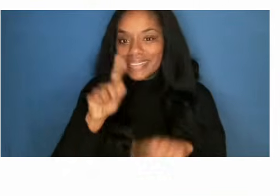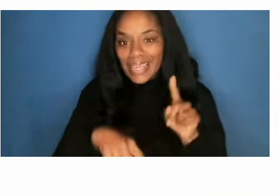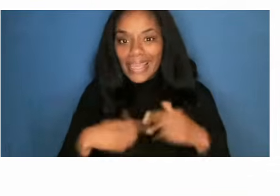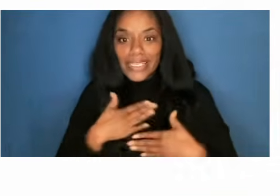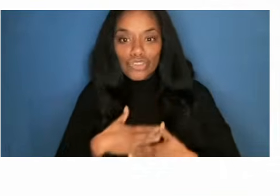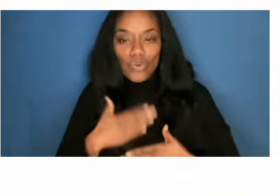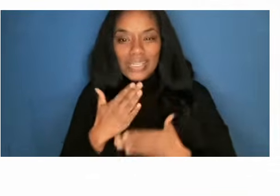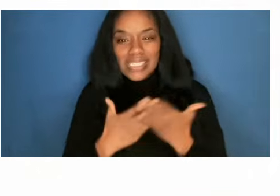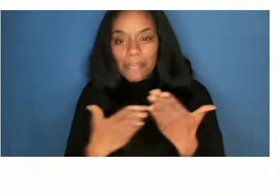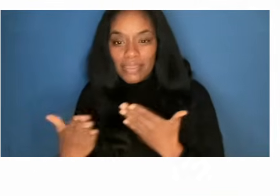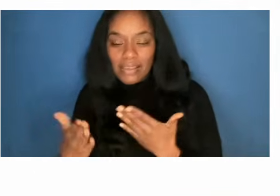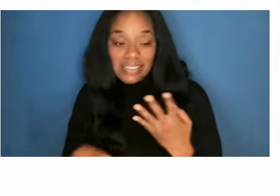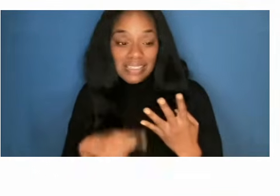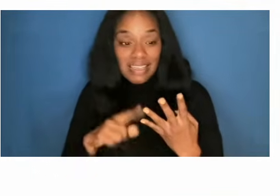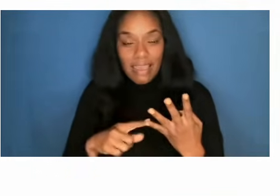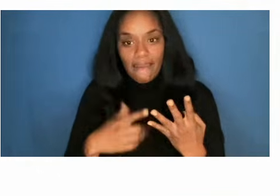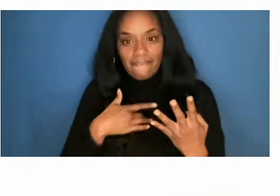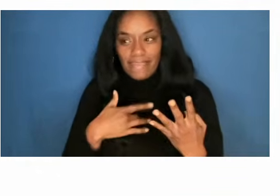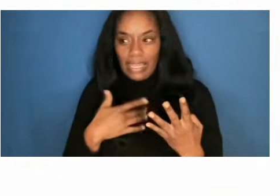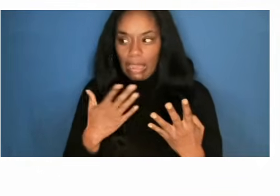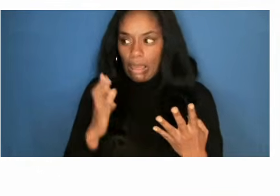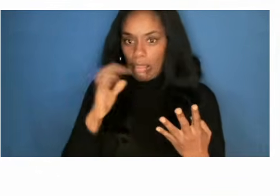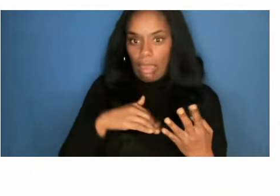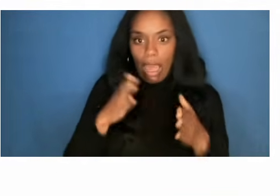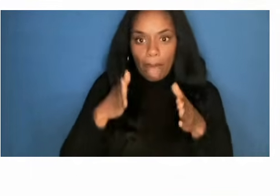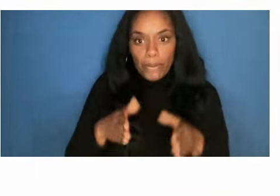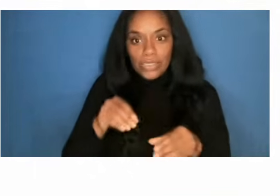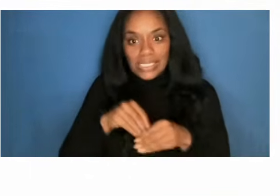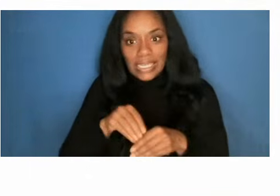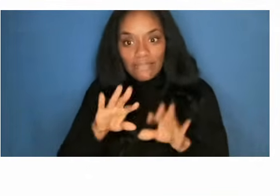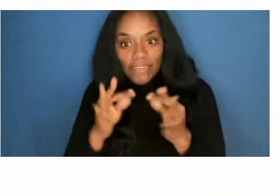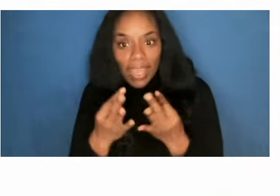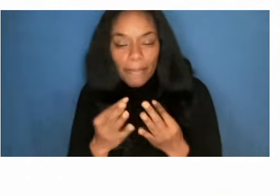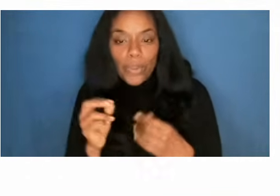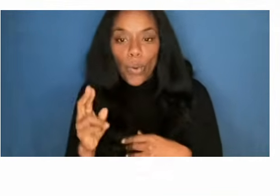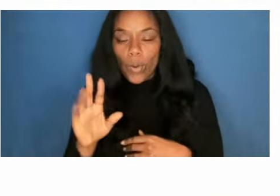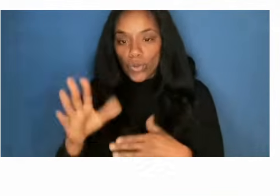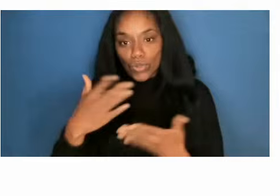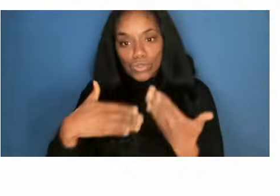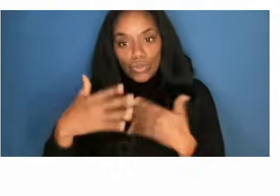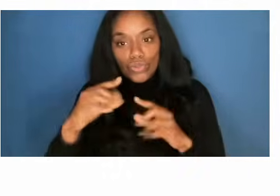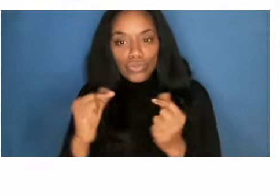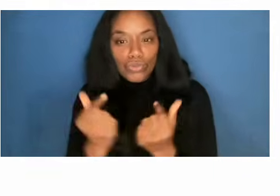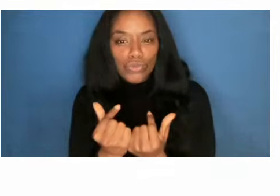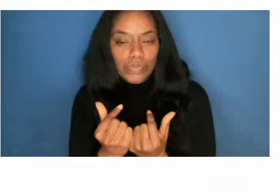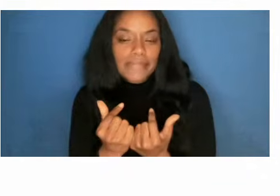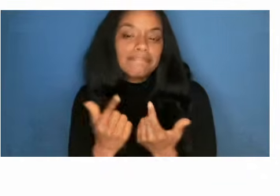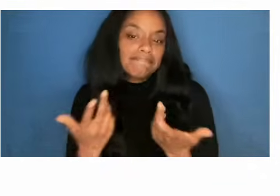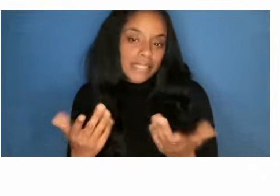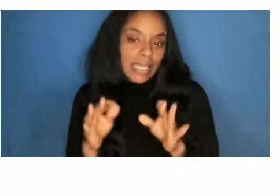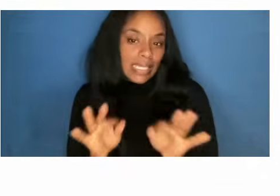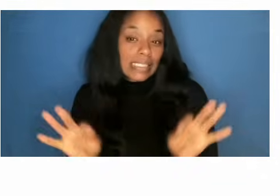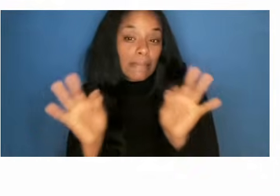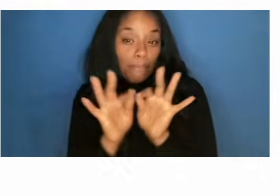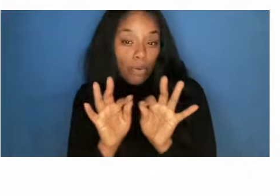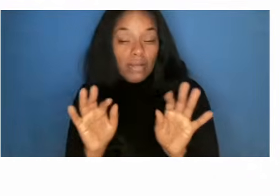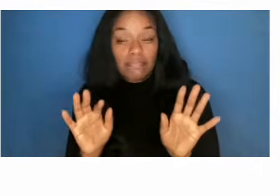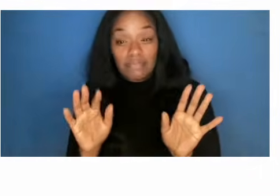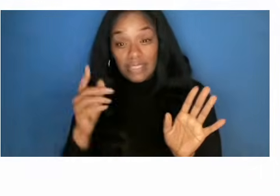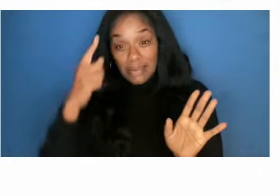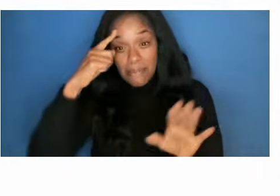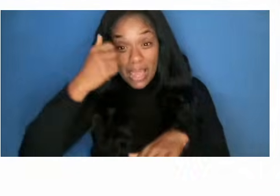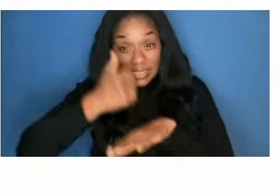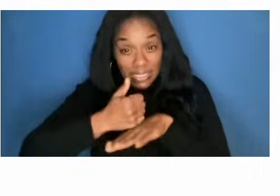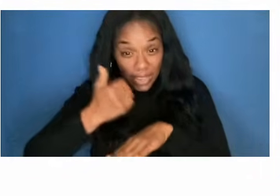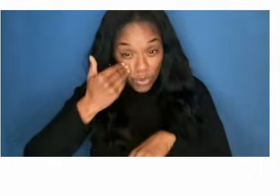like the odd person out in your family or your social group or things like that. So I feel like it's really important, if you know mindset is your